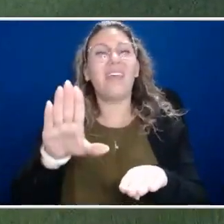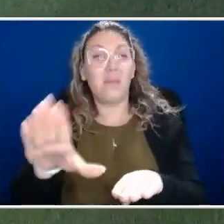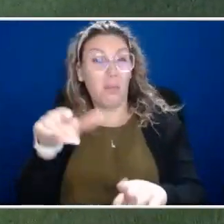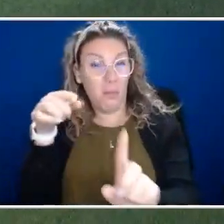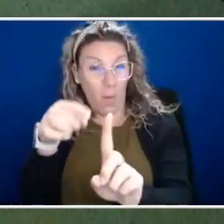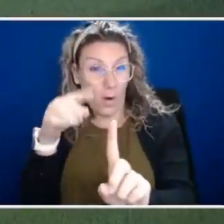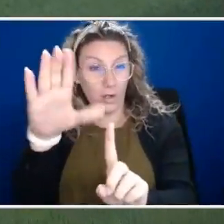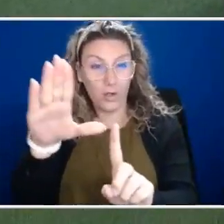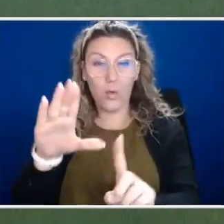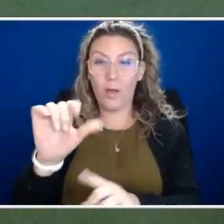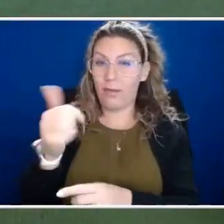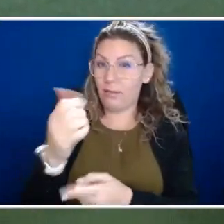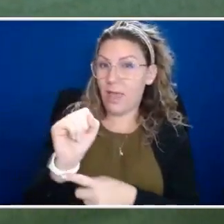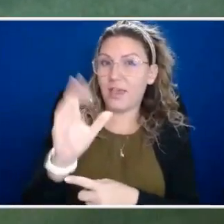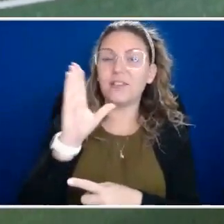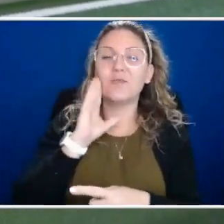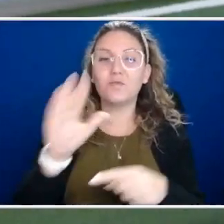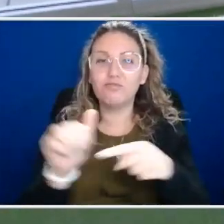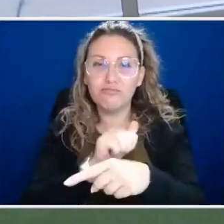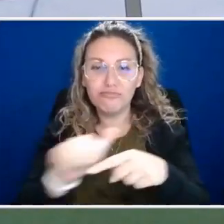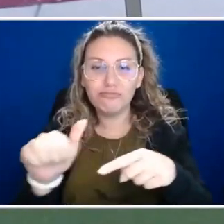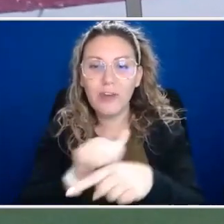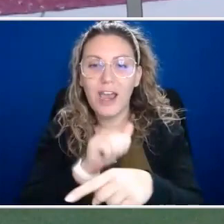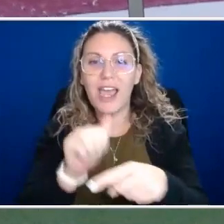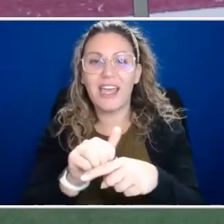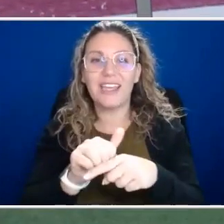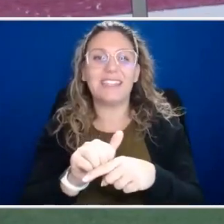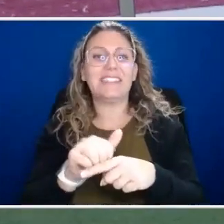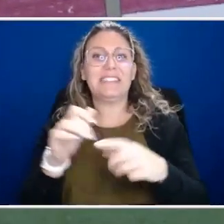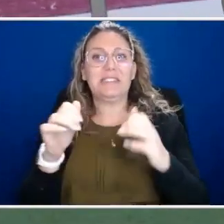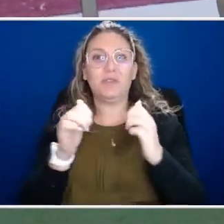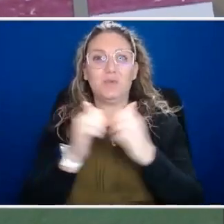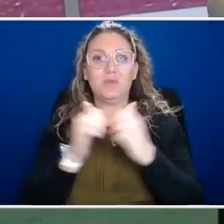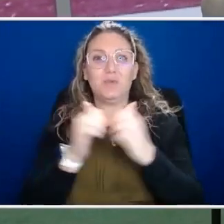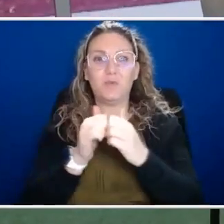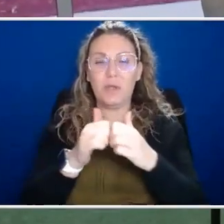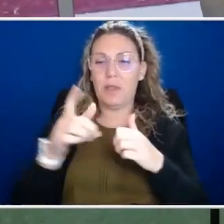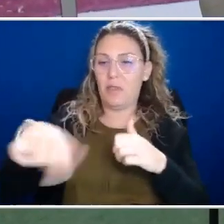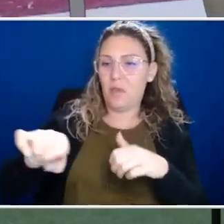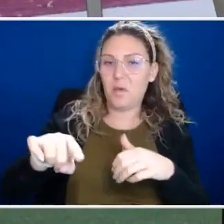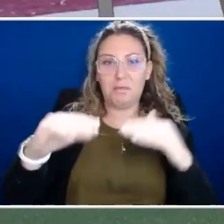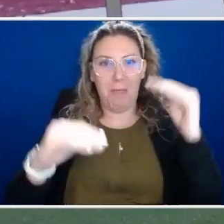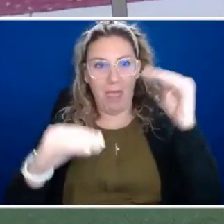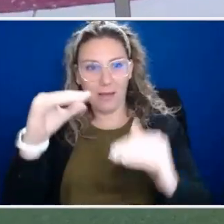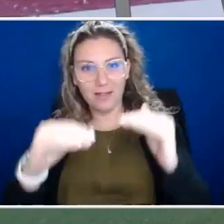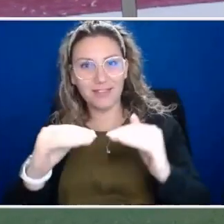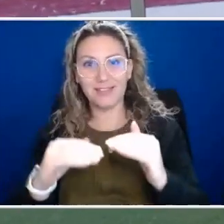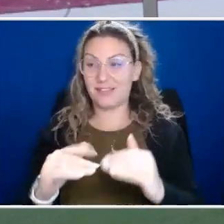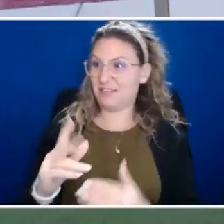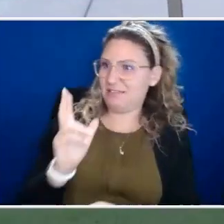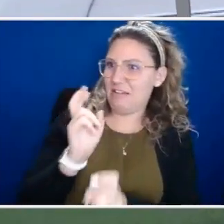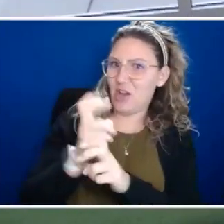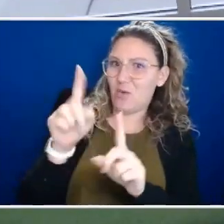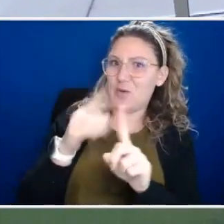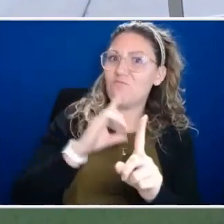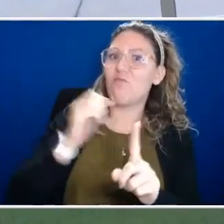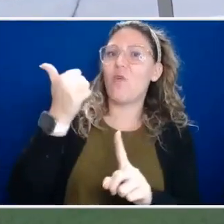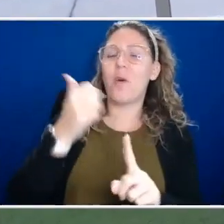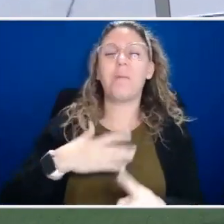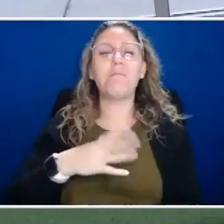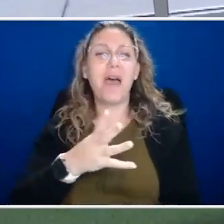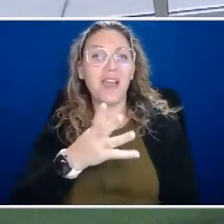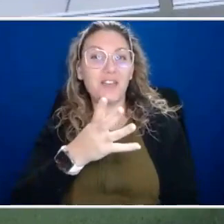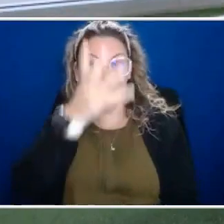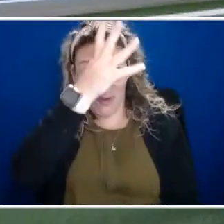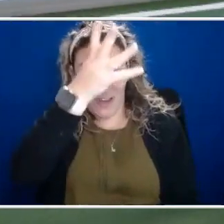working with the older population on their balance. How'd you get into this? Absolutely. So my grandfather got me into exercise as a